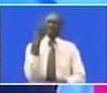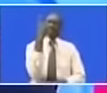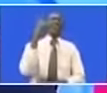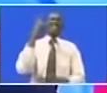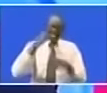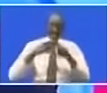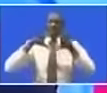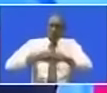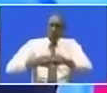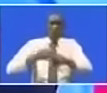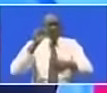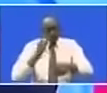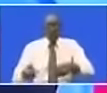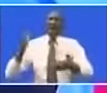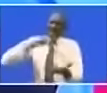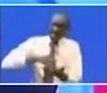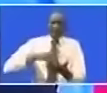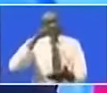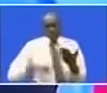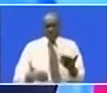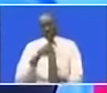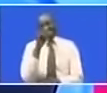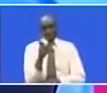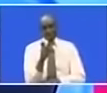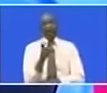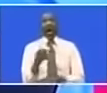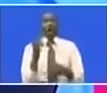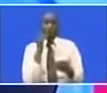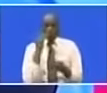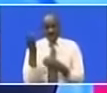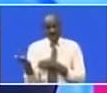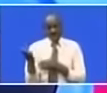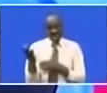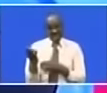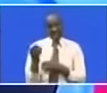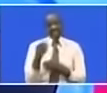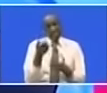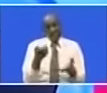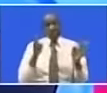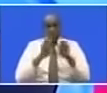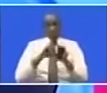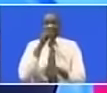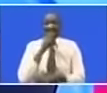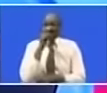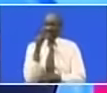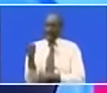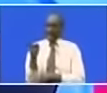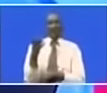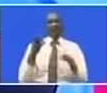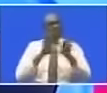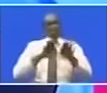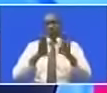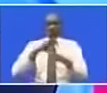years, should get another term in office. And of course, closer home, polling centers have now closed in Tanzania's most